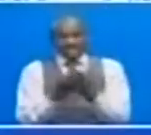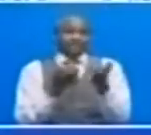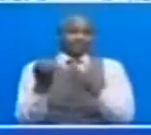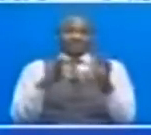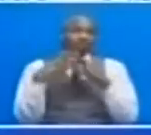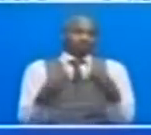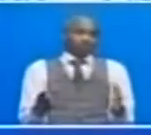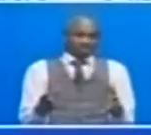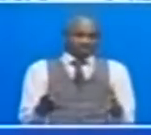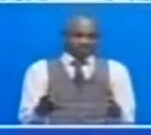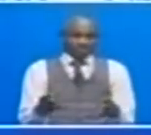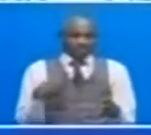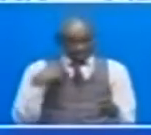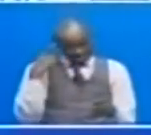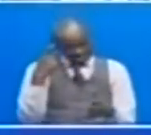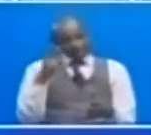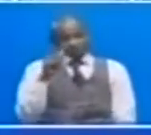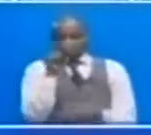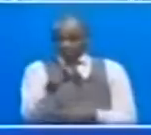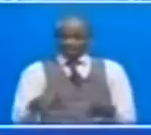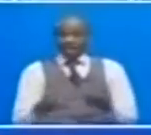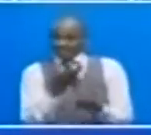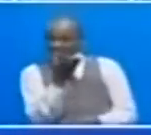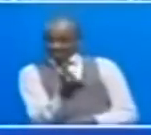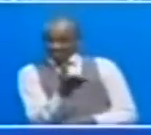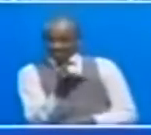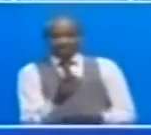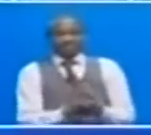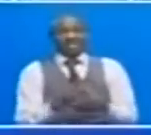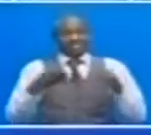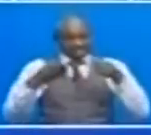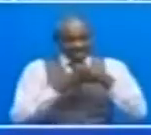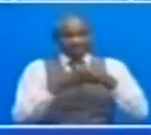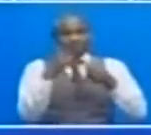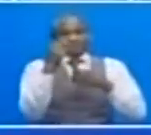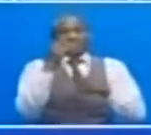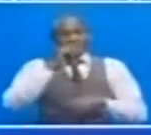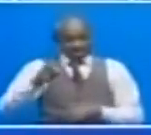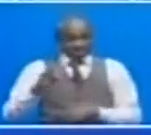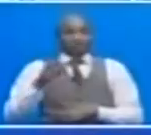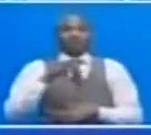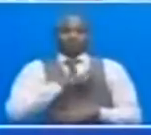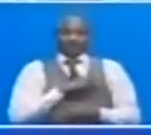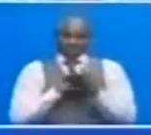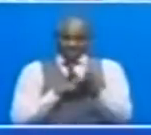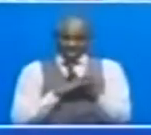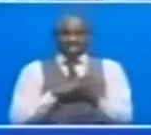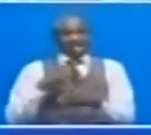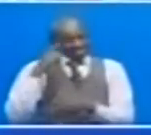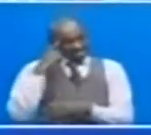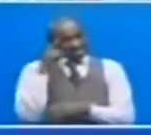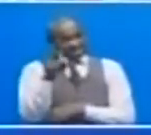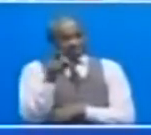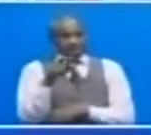I think, based on the results, the numbers, the 920 million net profit, yes, we probably did